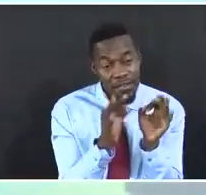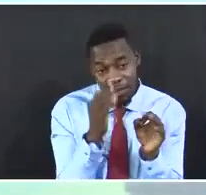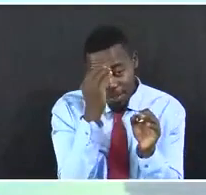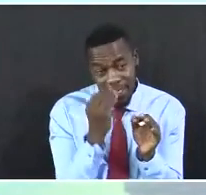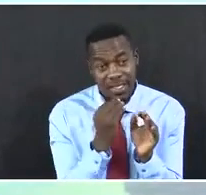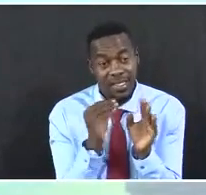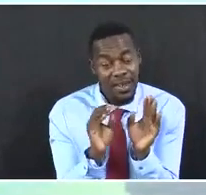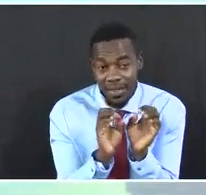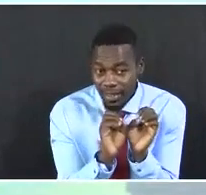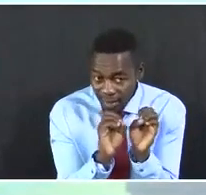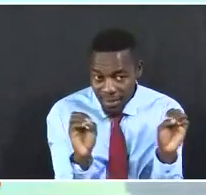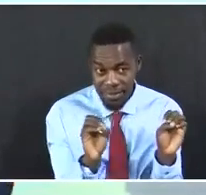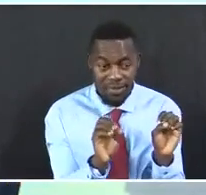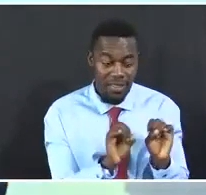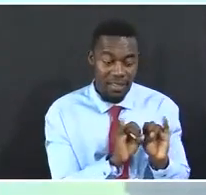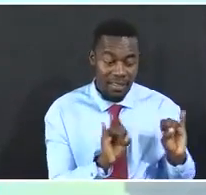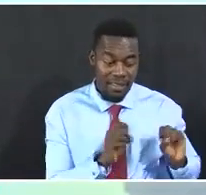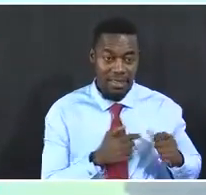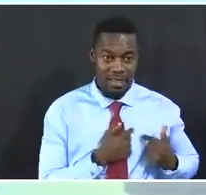they have pure hearts.